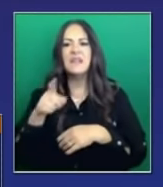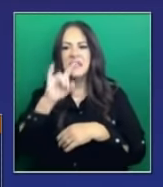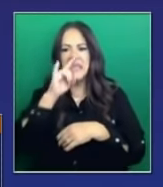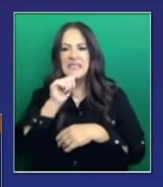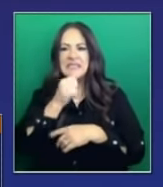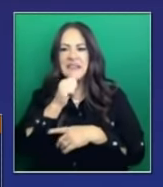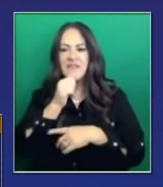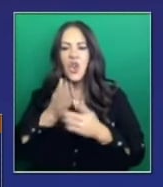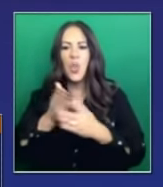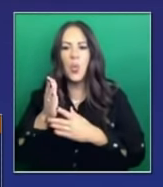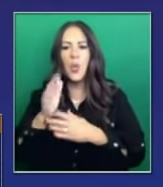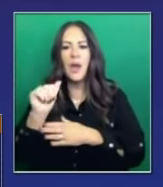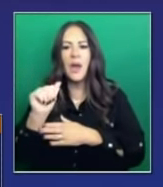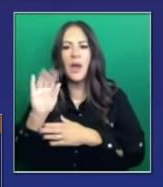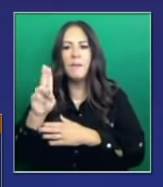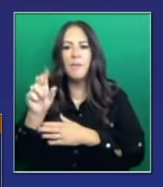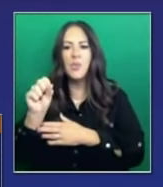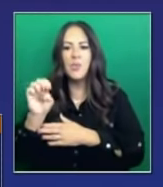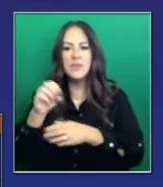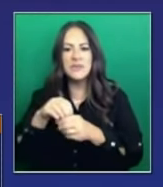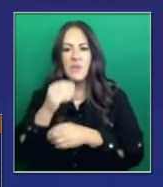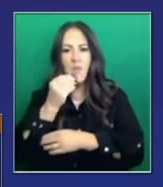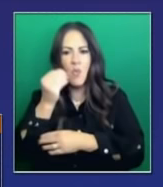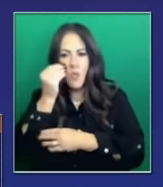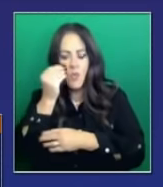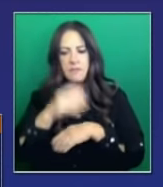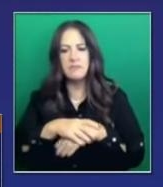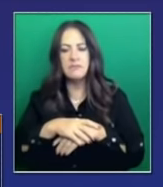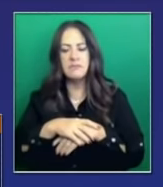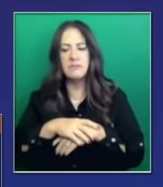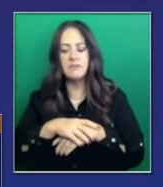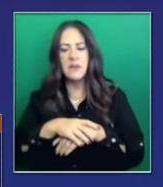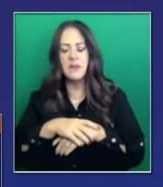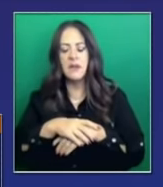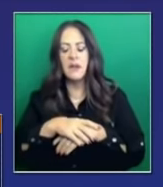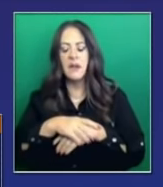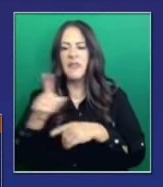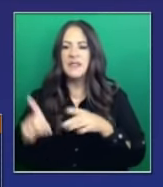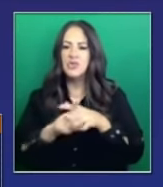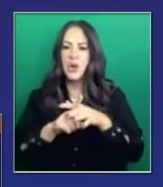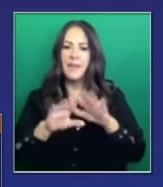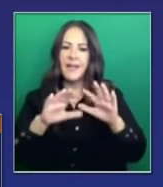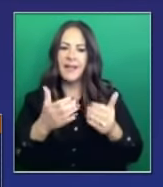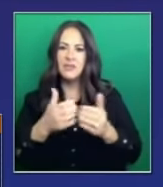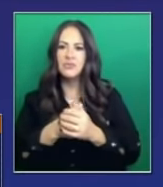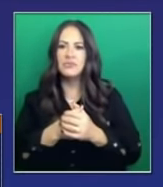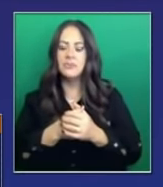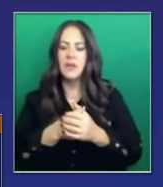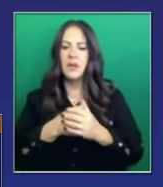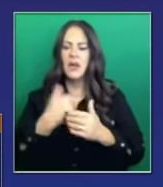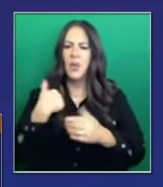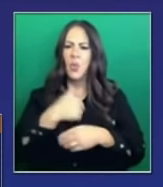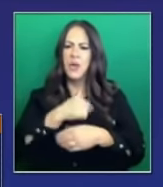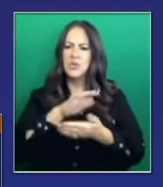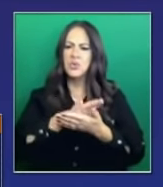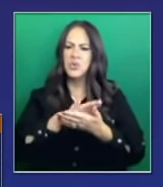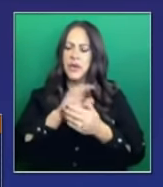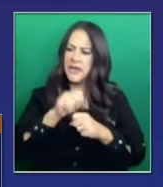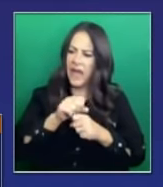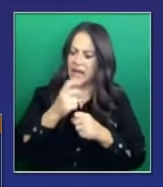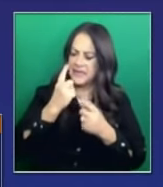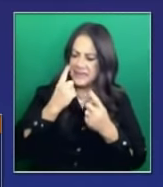those clues, those signs in the classroom where the classroom community can address those issues and work